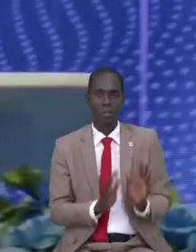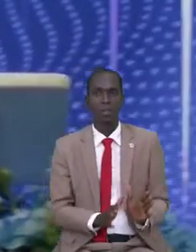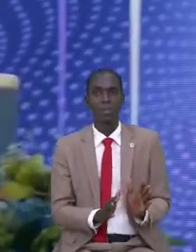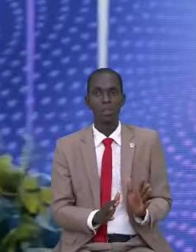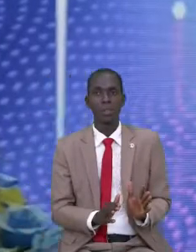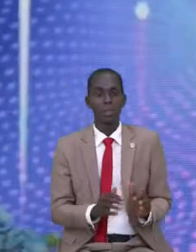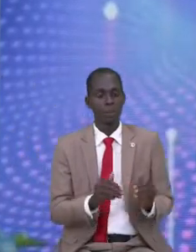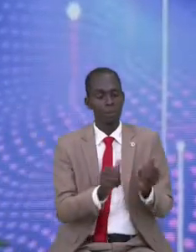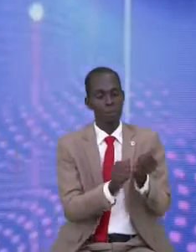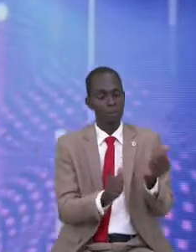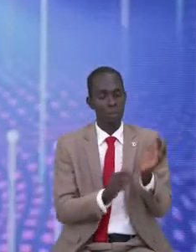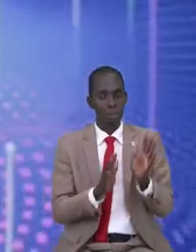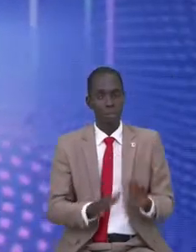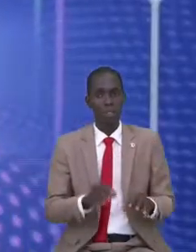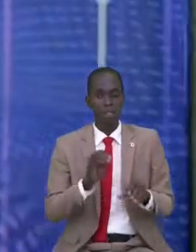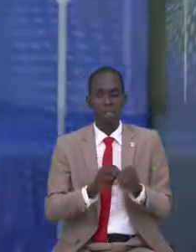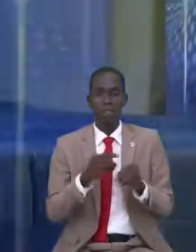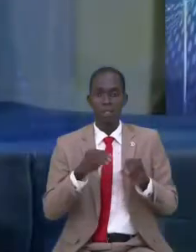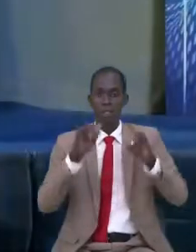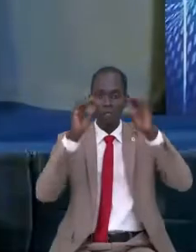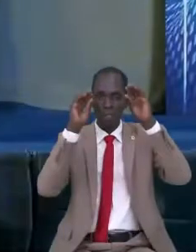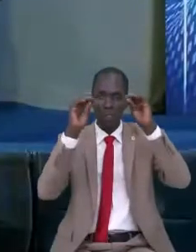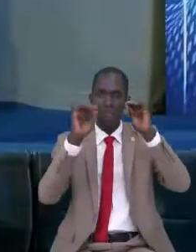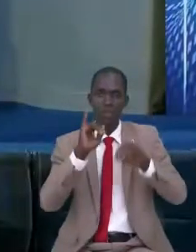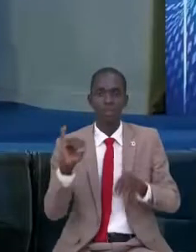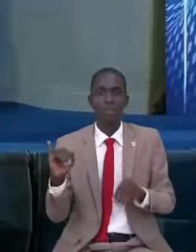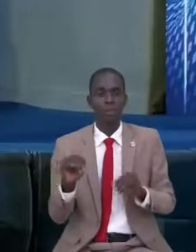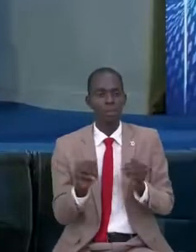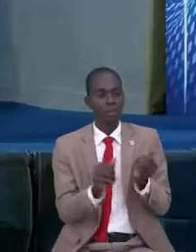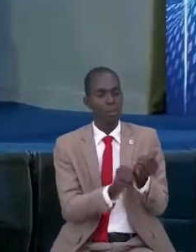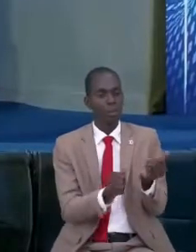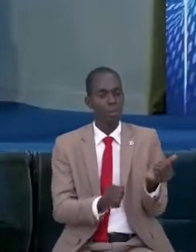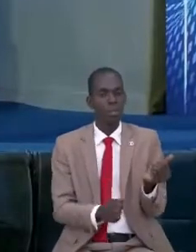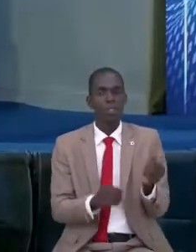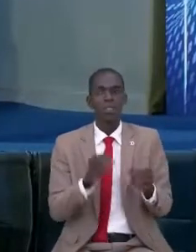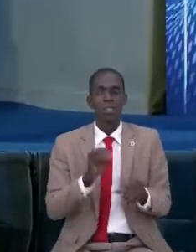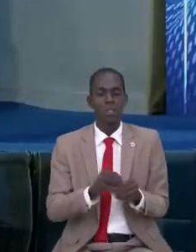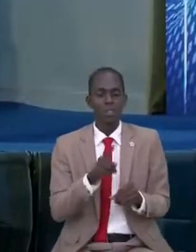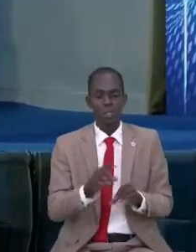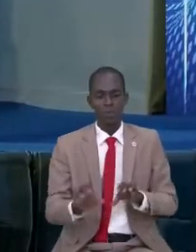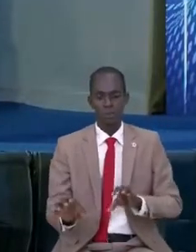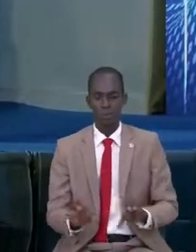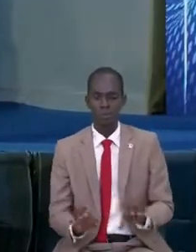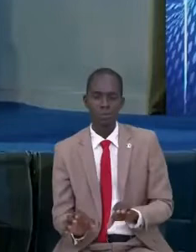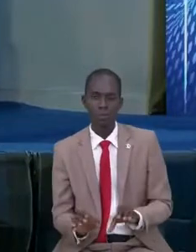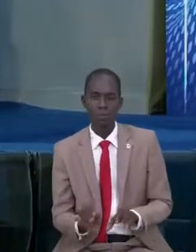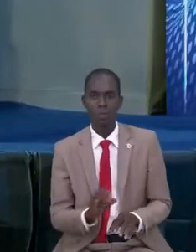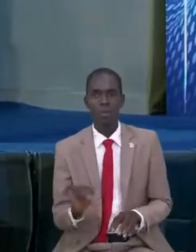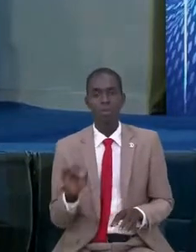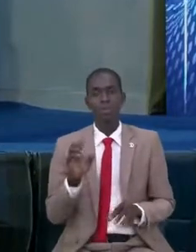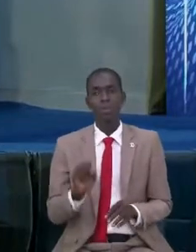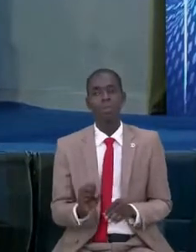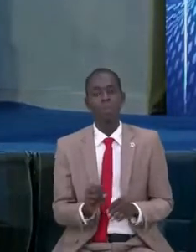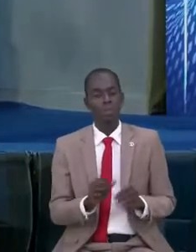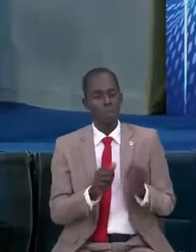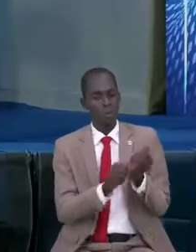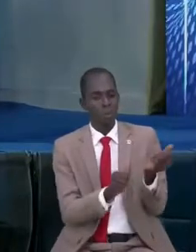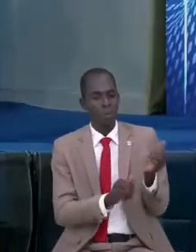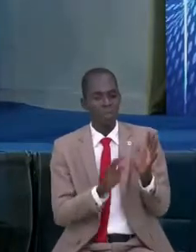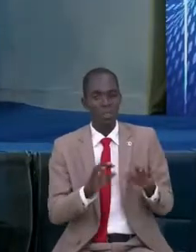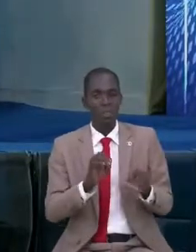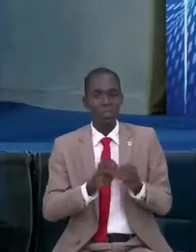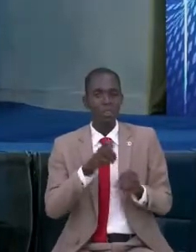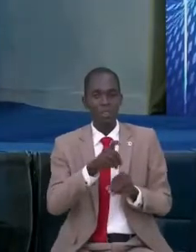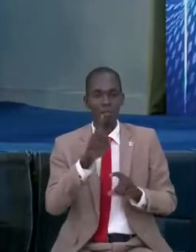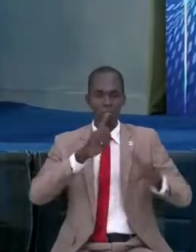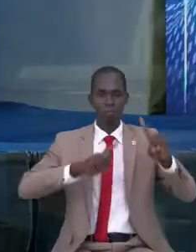in doctrine, a backslider in his deeds, a backslider in his declaration.